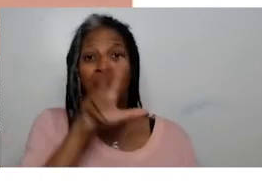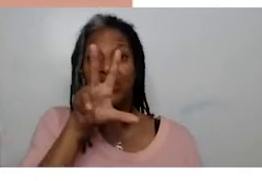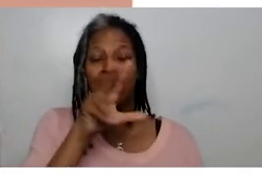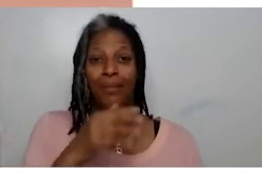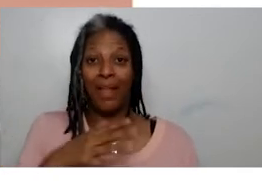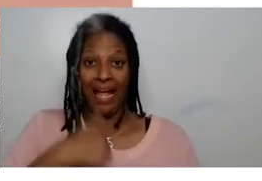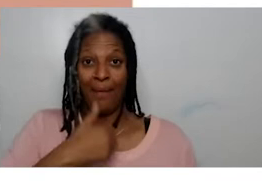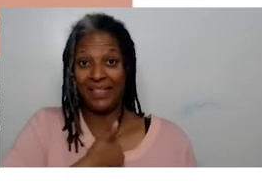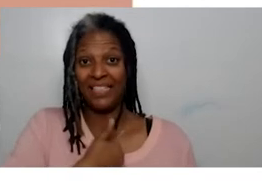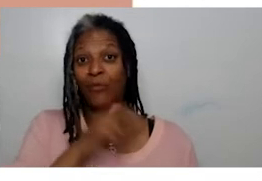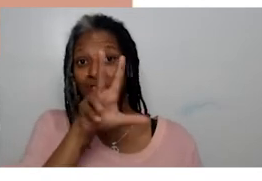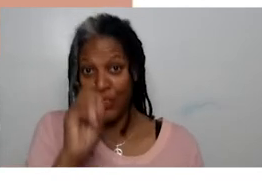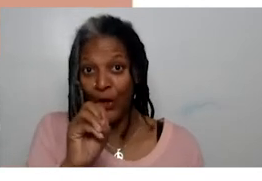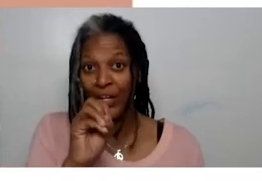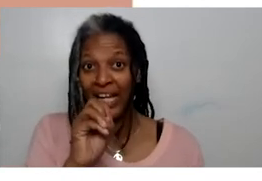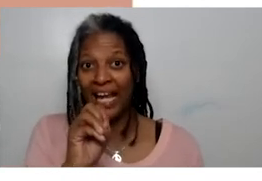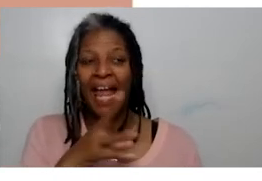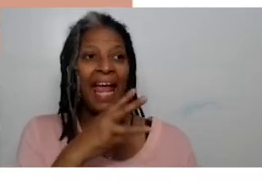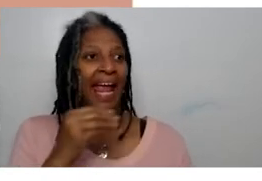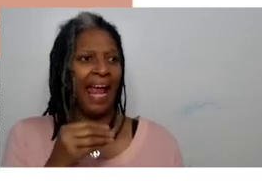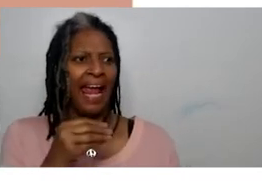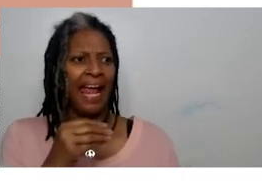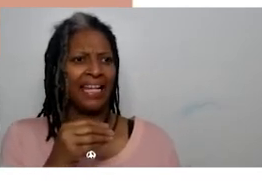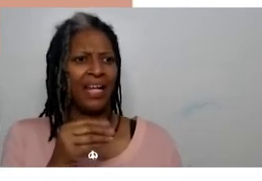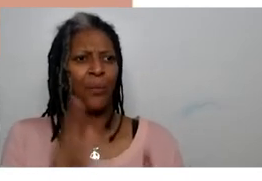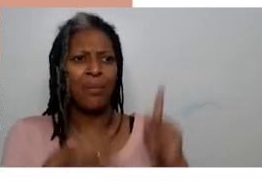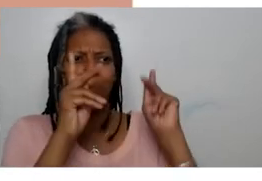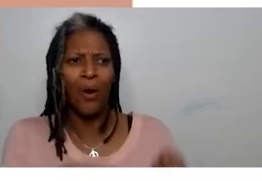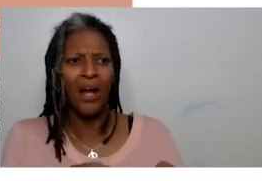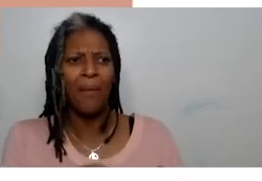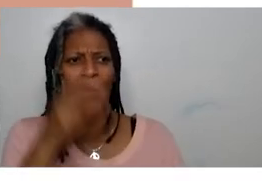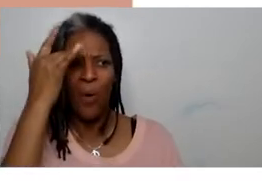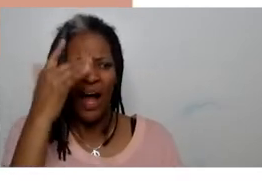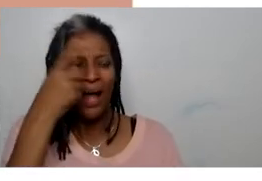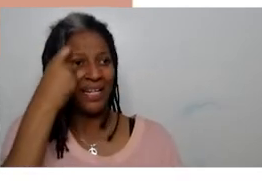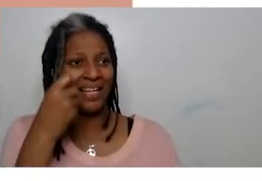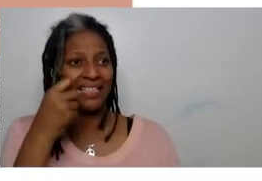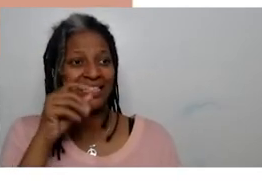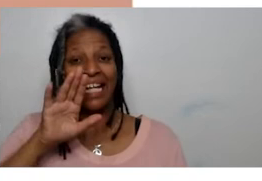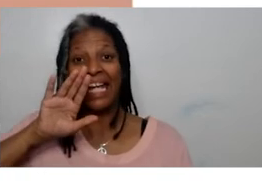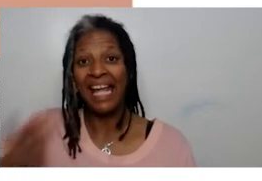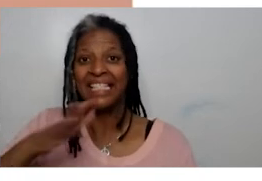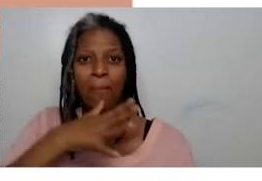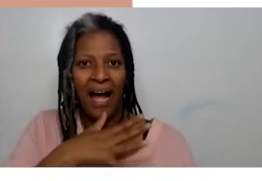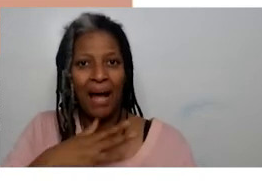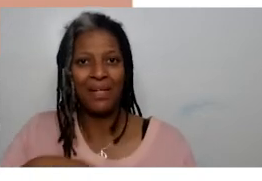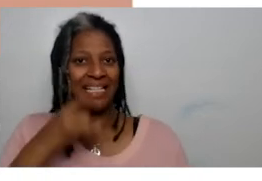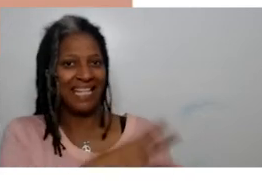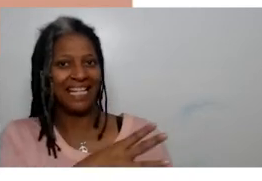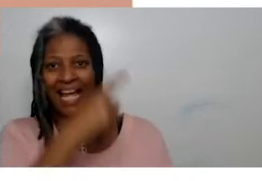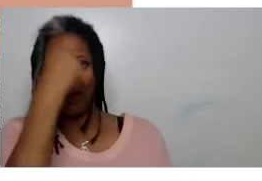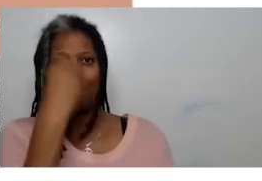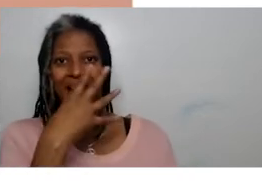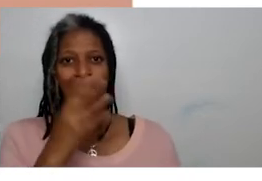oh, okay. I guess we broke up. We broke up that same day. And so it's just like acknowledging we have